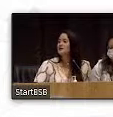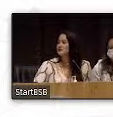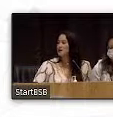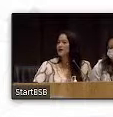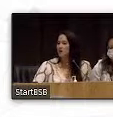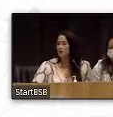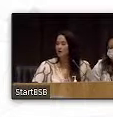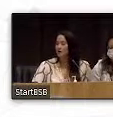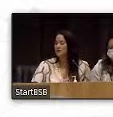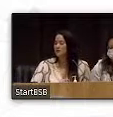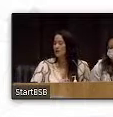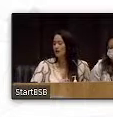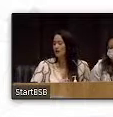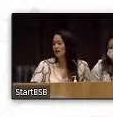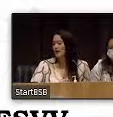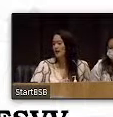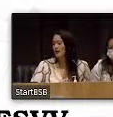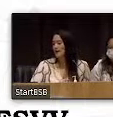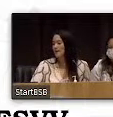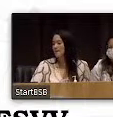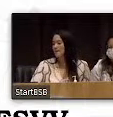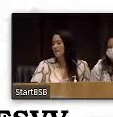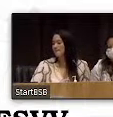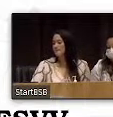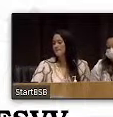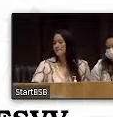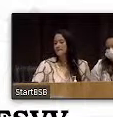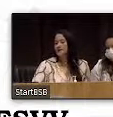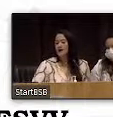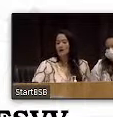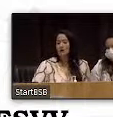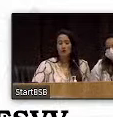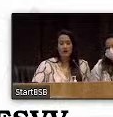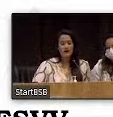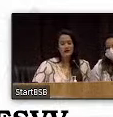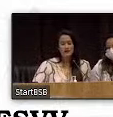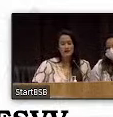a higher risk of hospitalization and death.